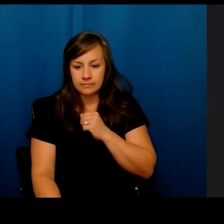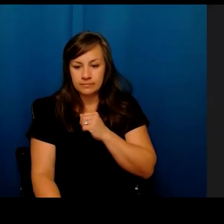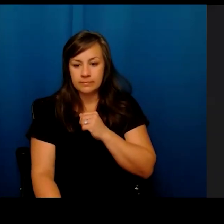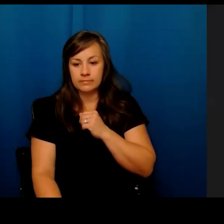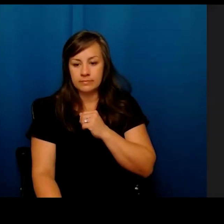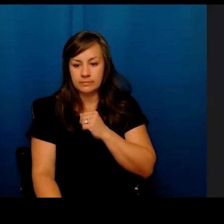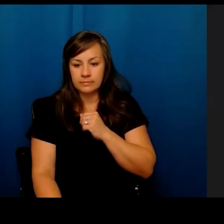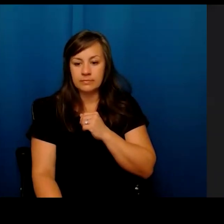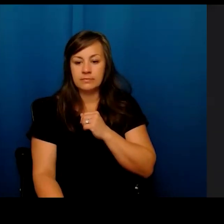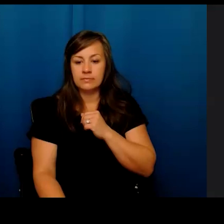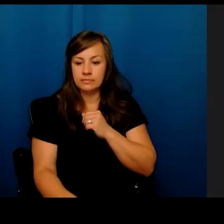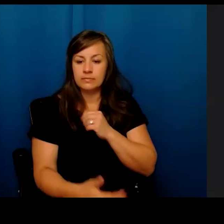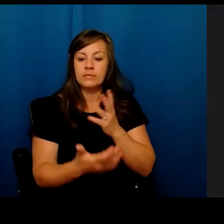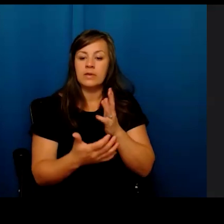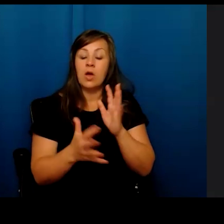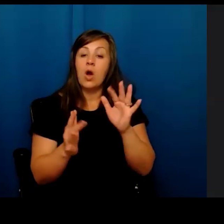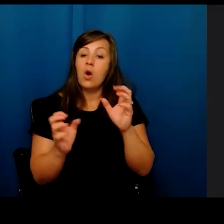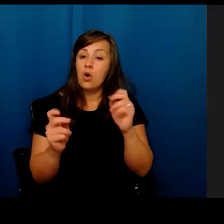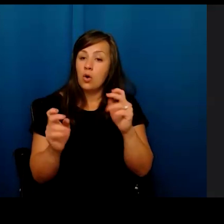For certification, I mean,